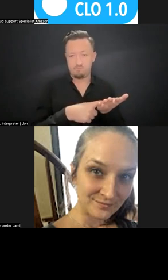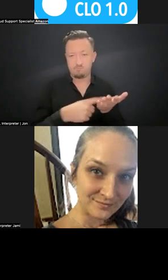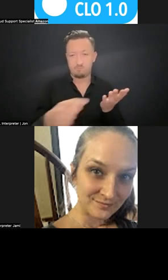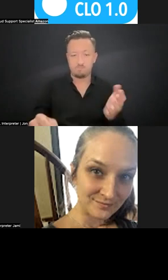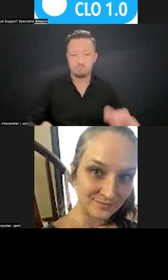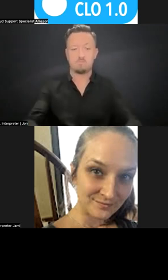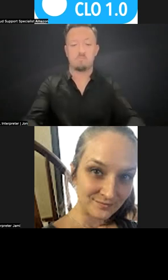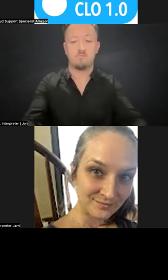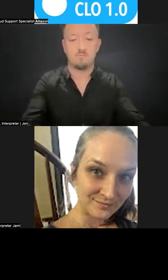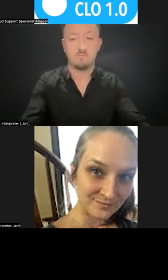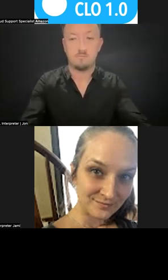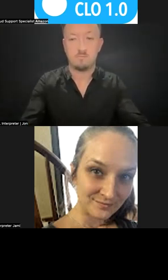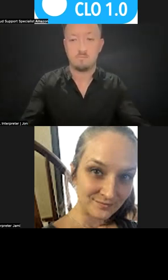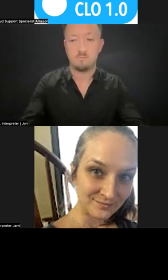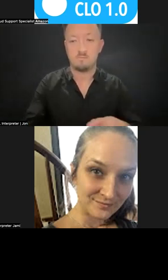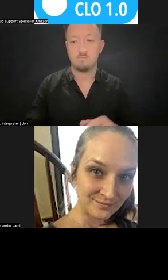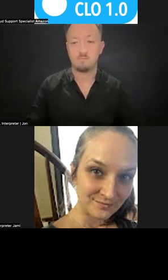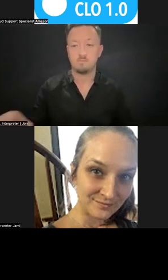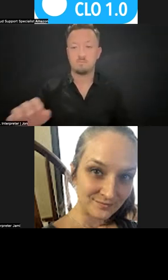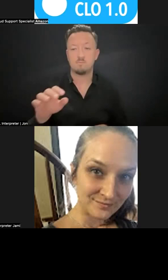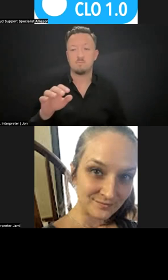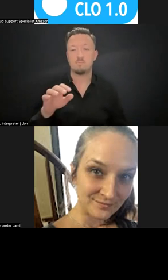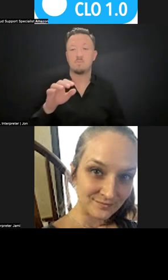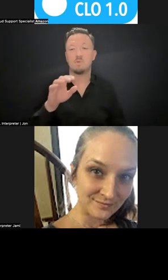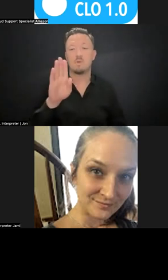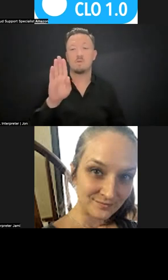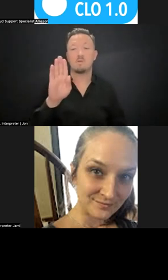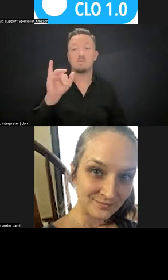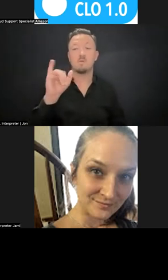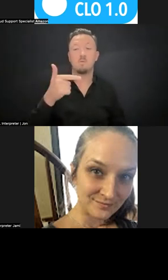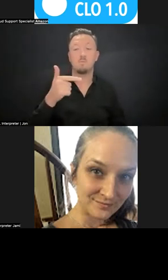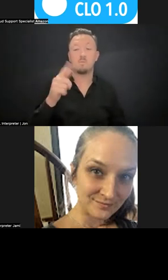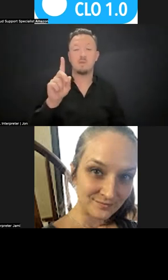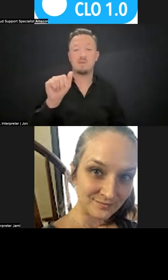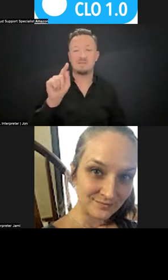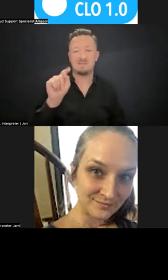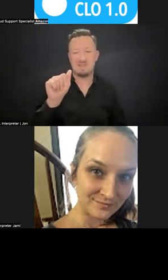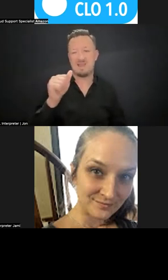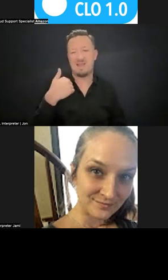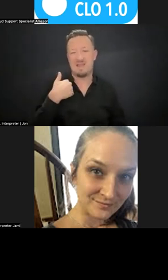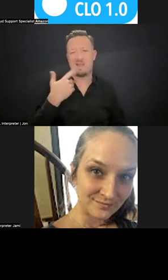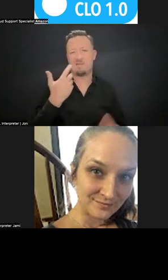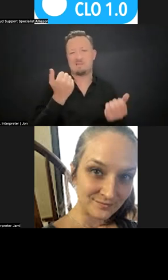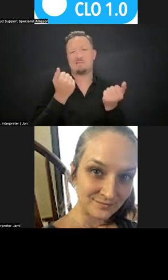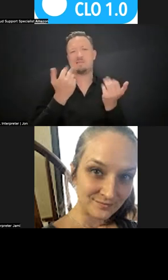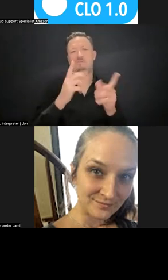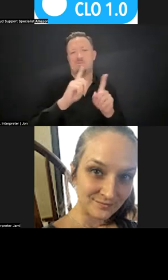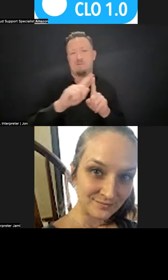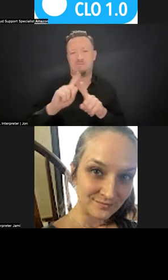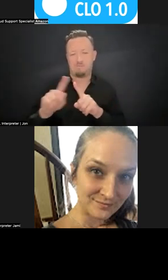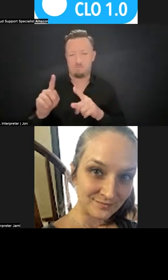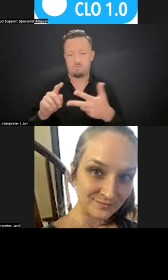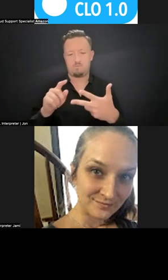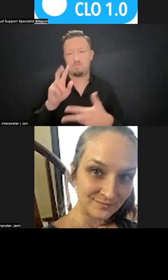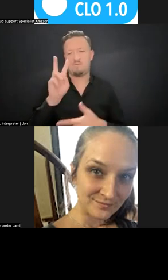V-O-L-U-M-E. So that's 1 V. Big data has several characteristics we want to make sure